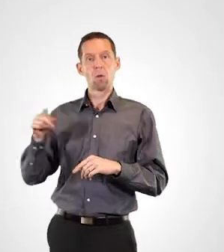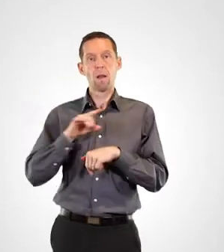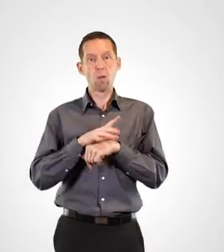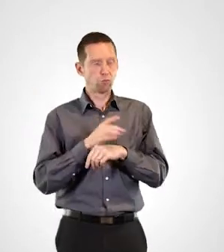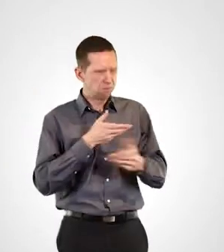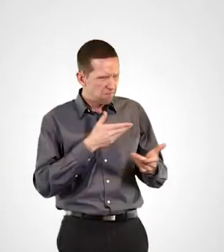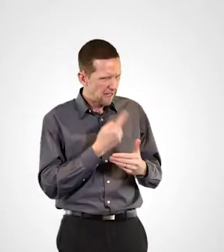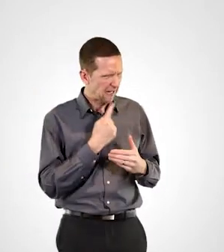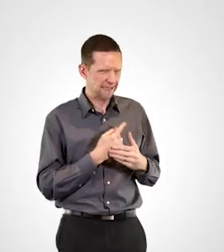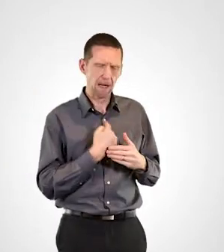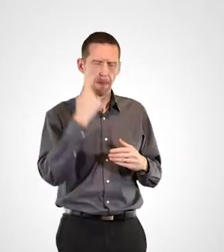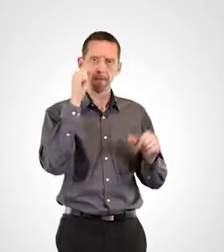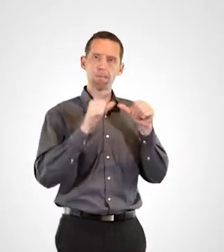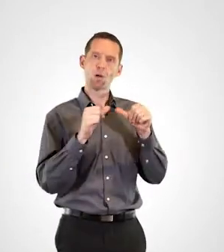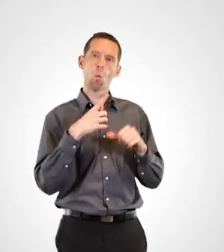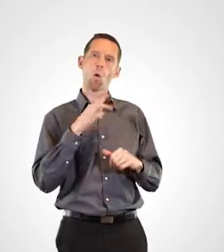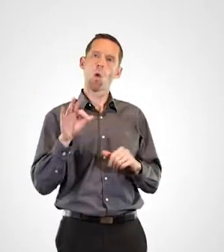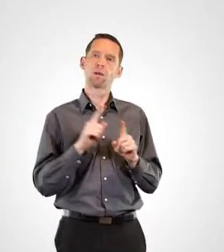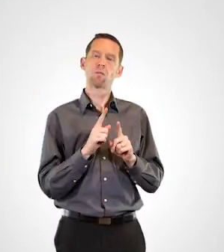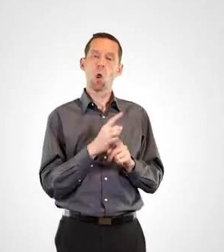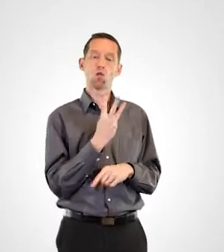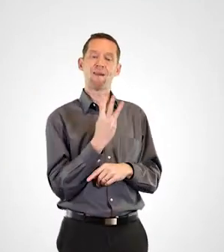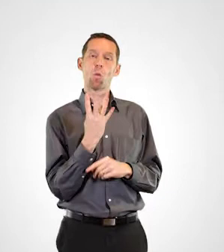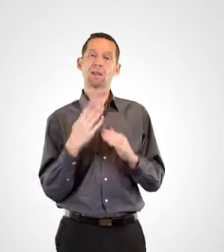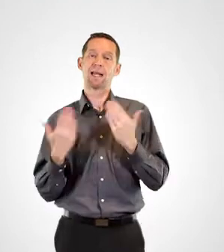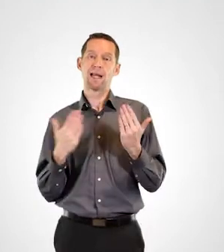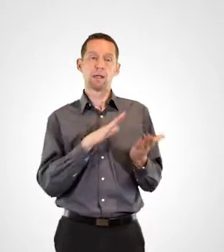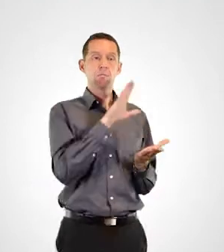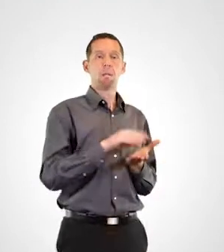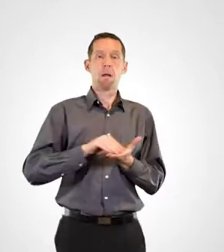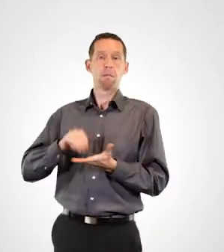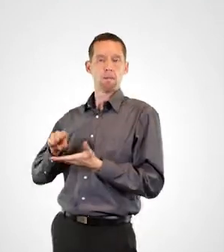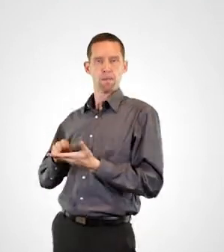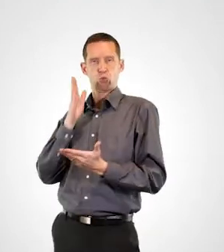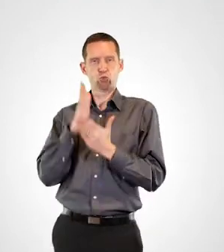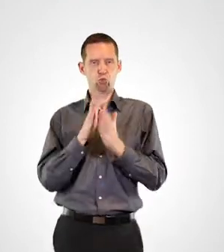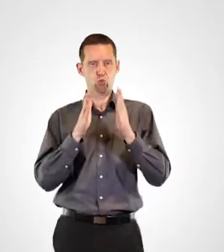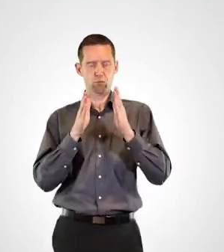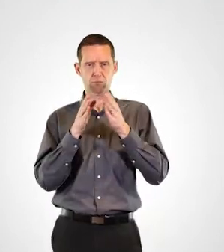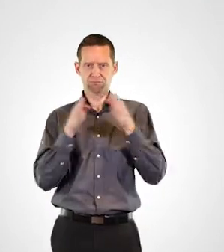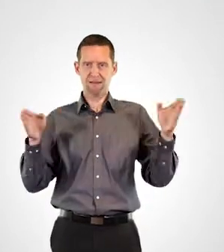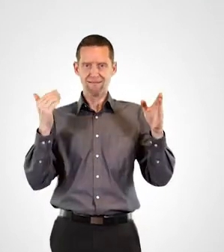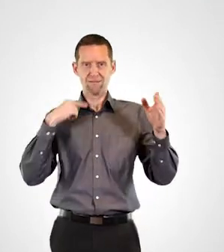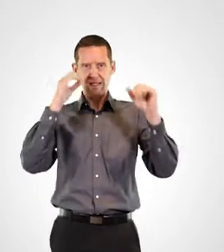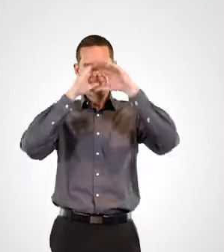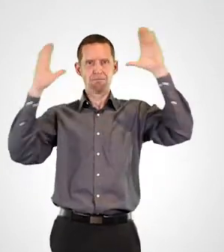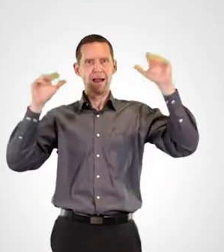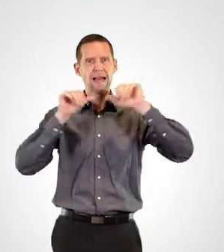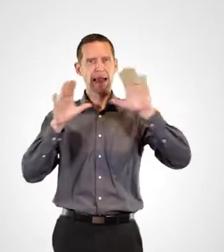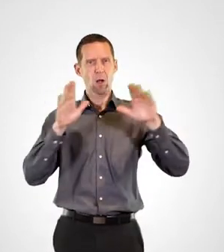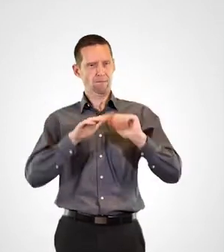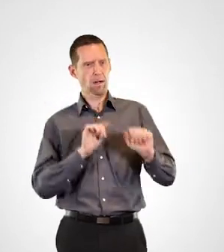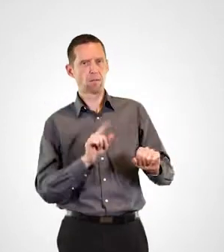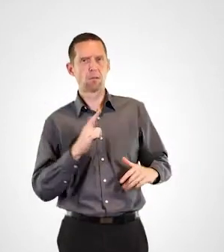know, it'd be really nice to have it over a 3 or 4 day period so that we really get a good snapshot of what's happening in this family's life. And with